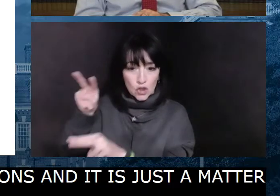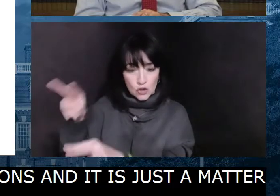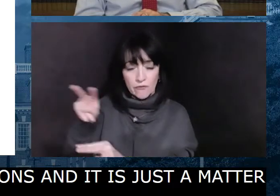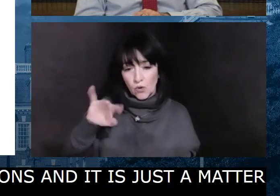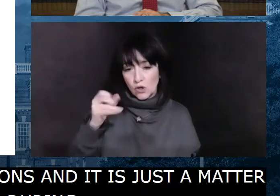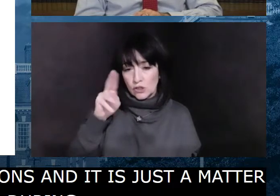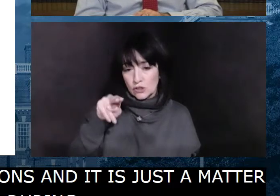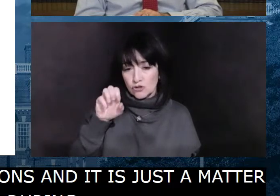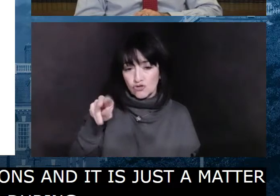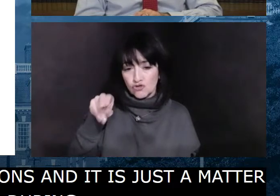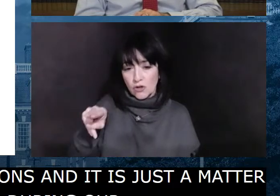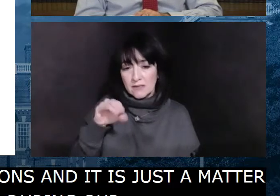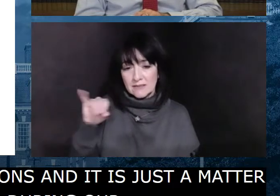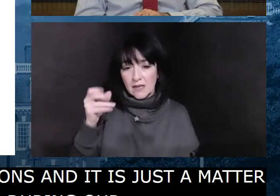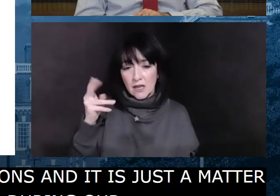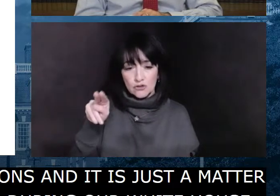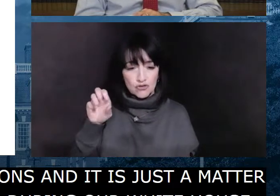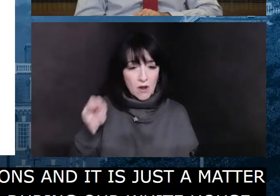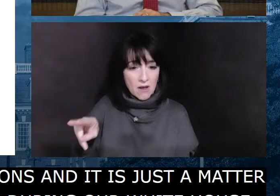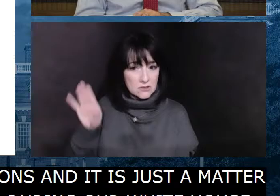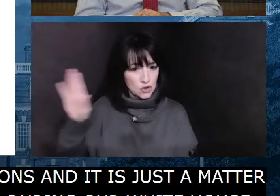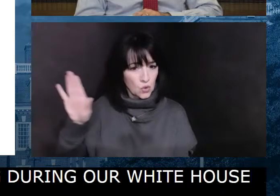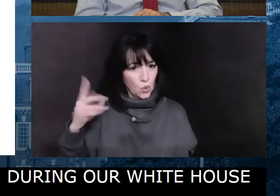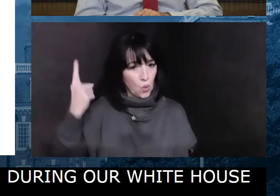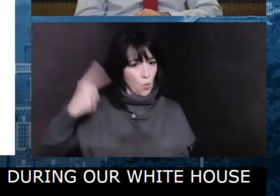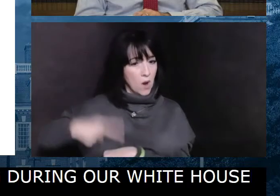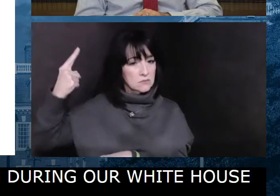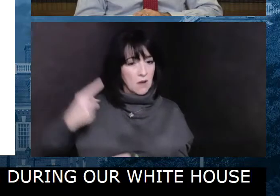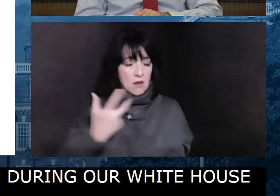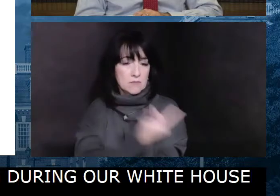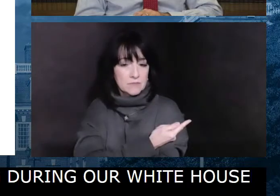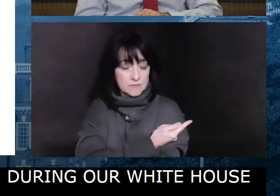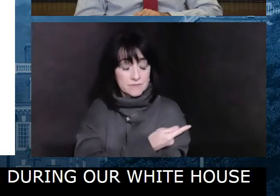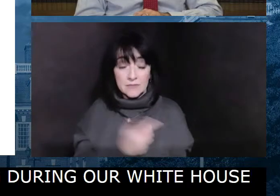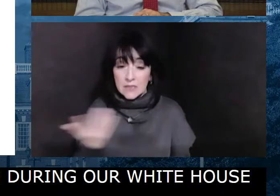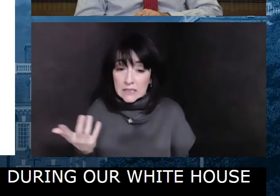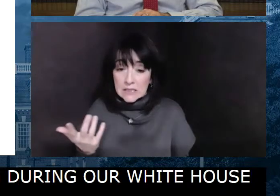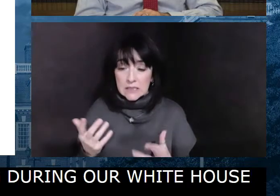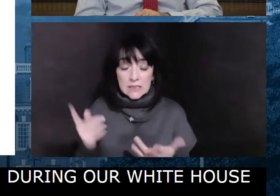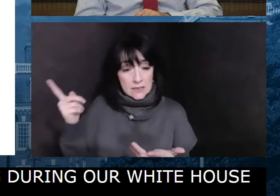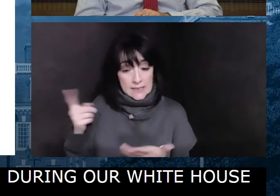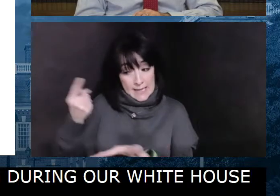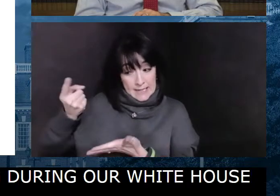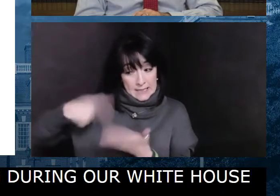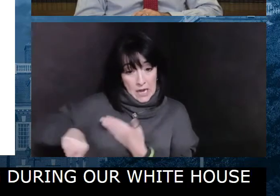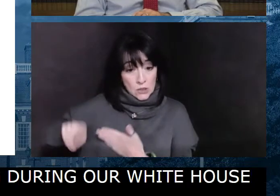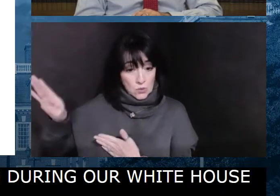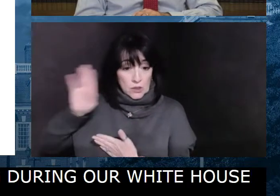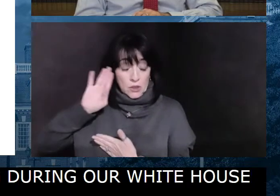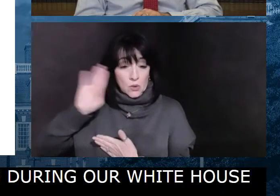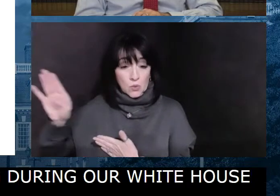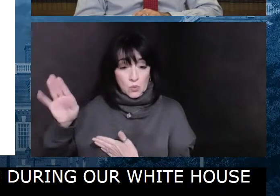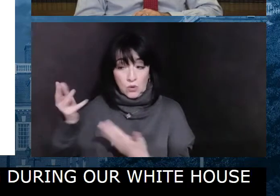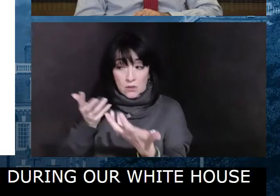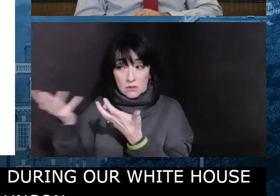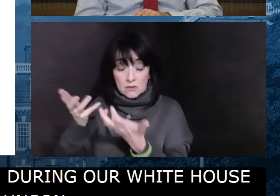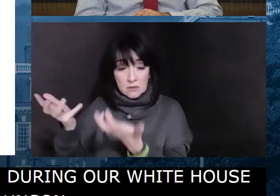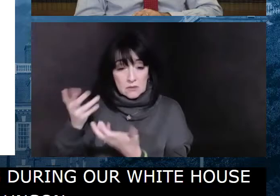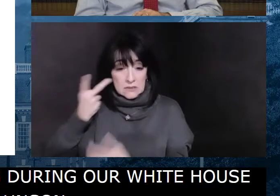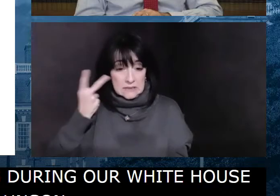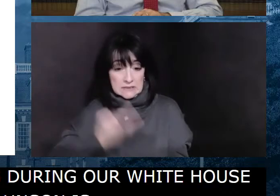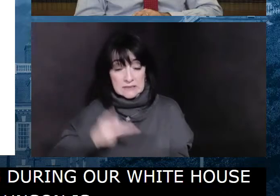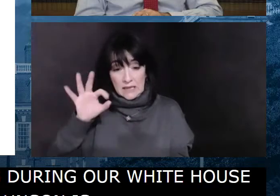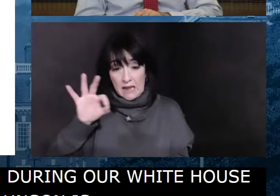going before the FDA in a week or so, and hopefully get approval, emergency use